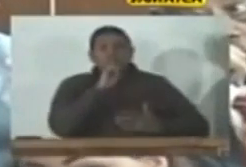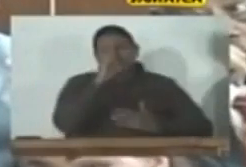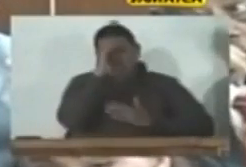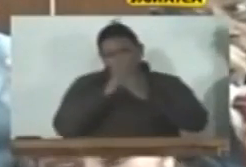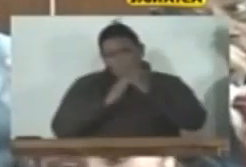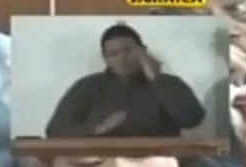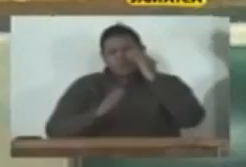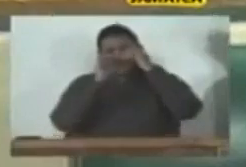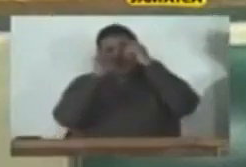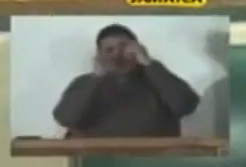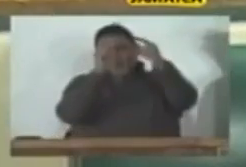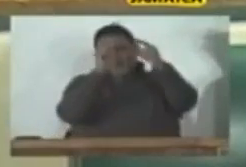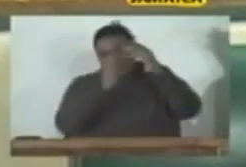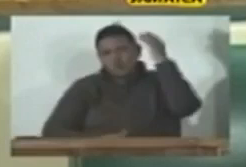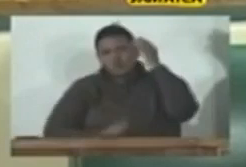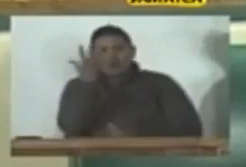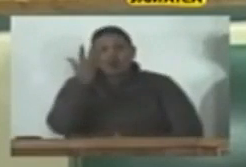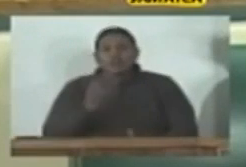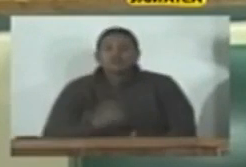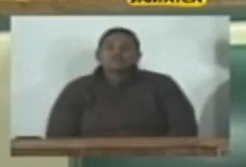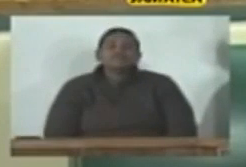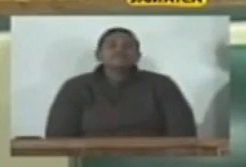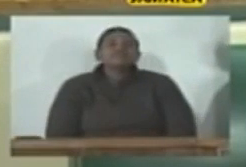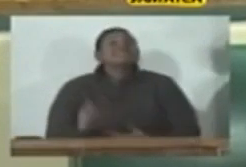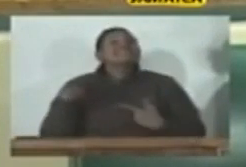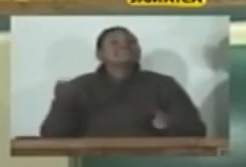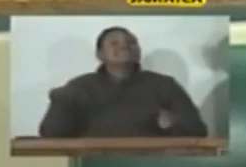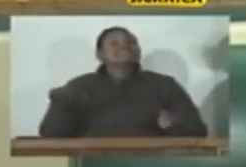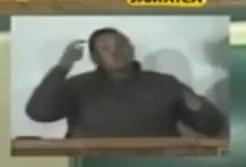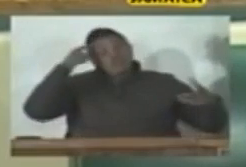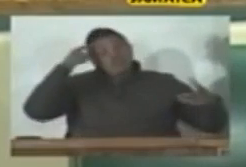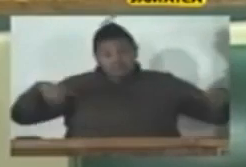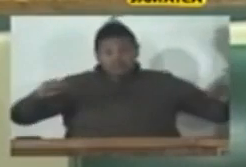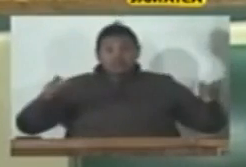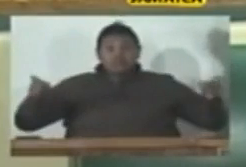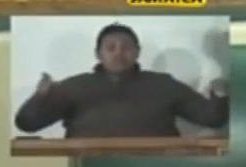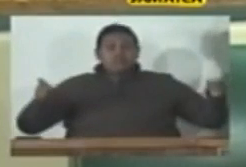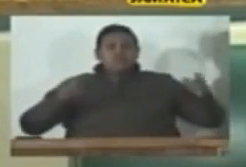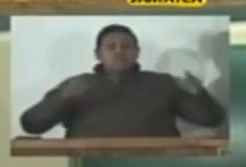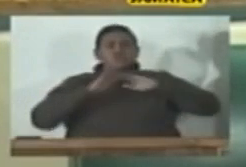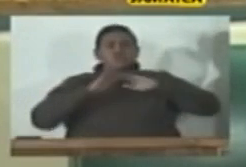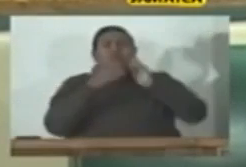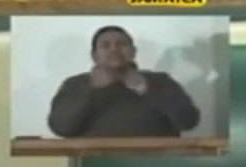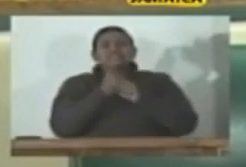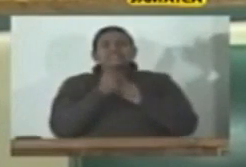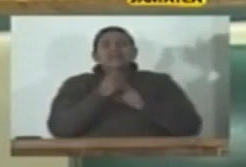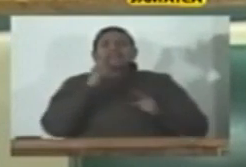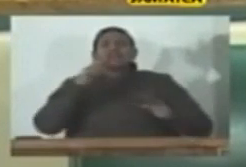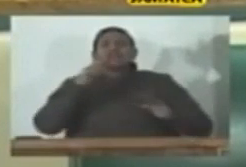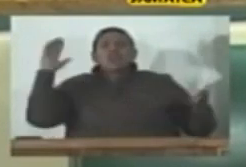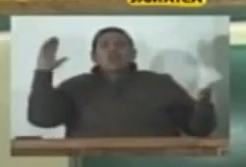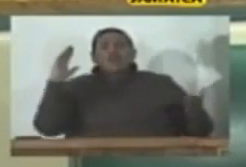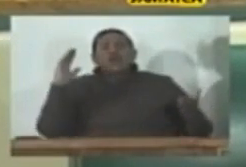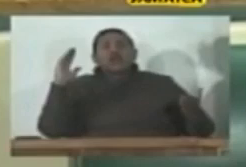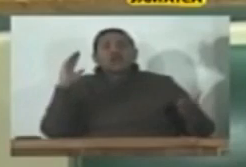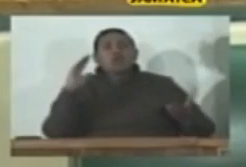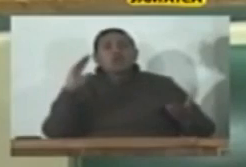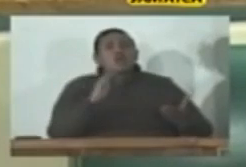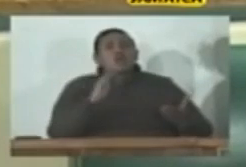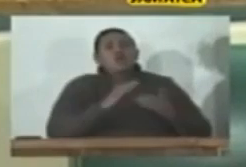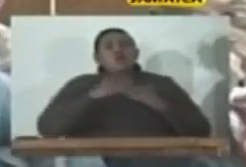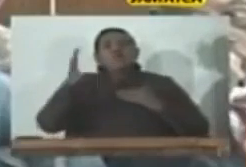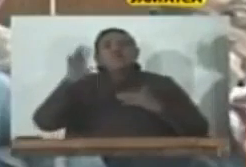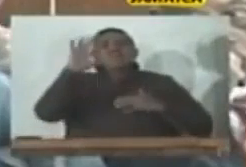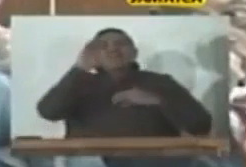office, Jamaica has fallen behind by over 5% over this 4-year period relative to the levels